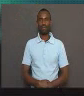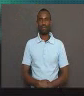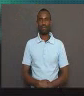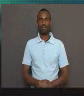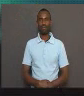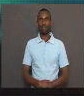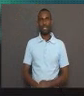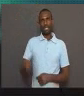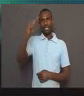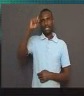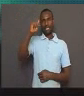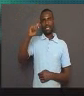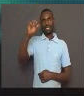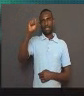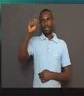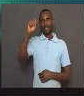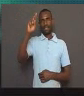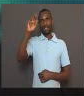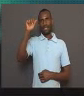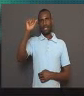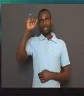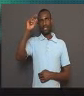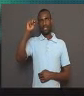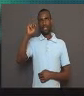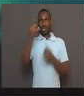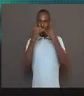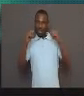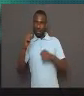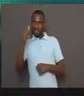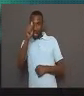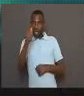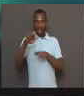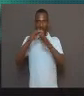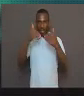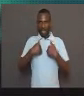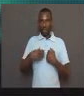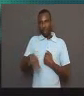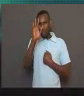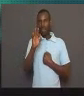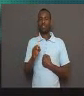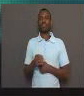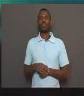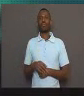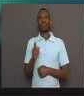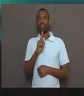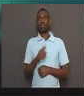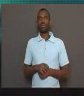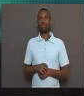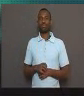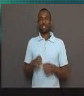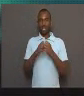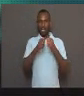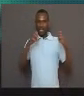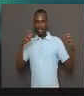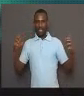The tensile strain on wire A is found by dividing the extension